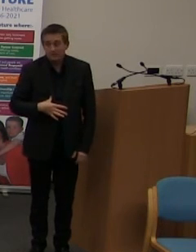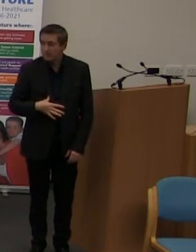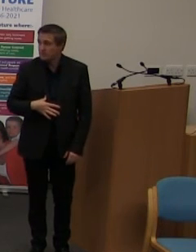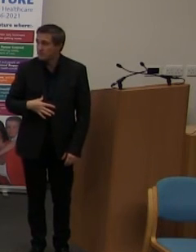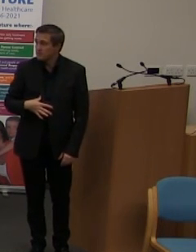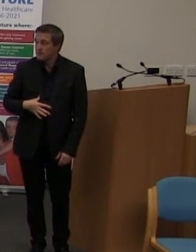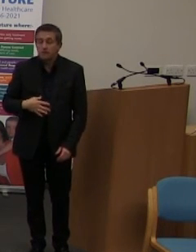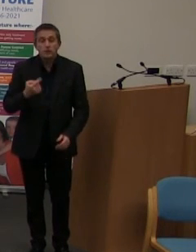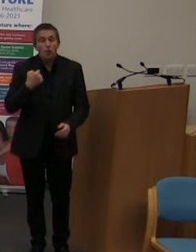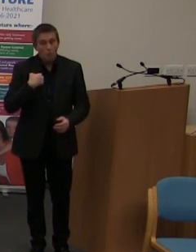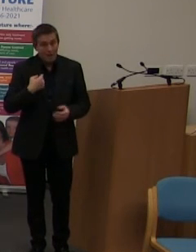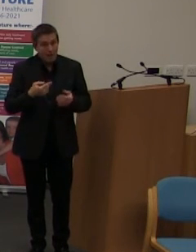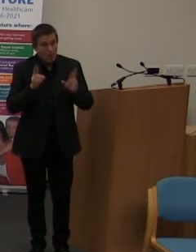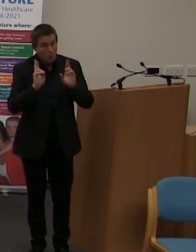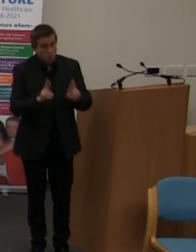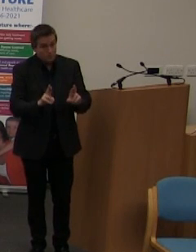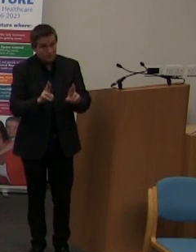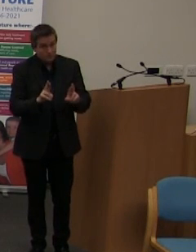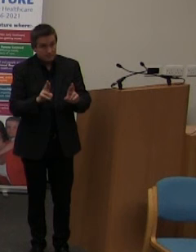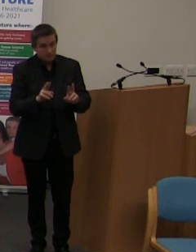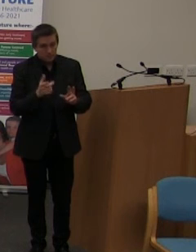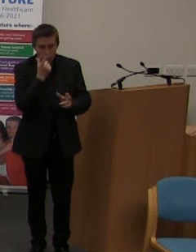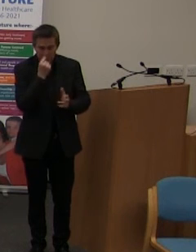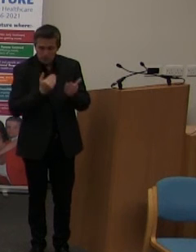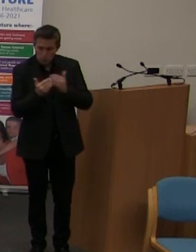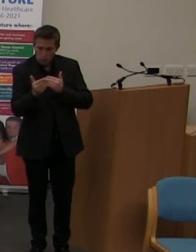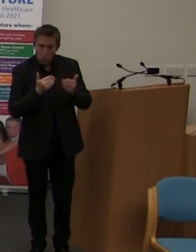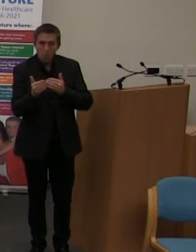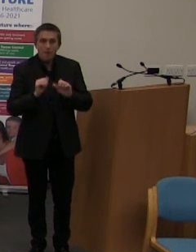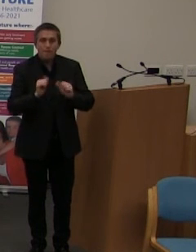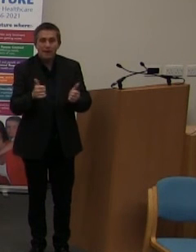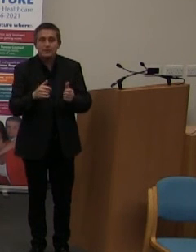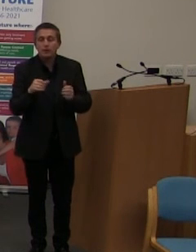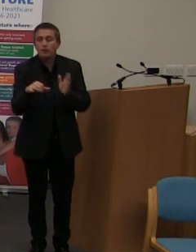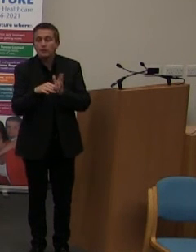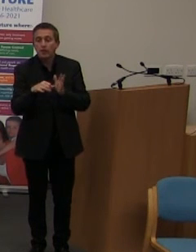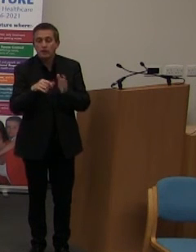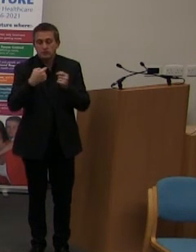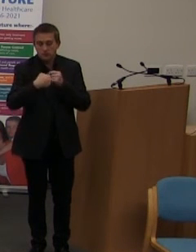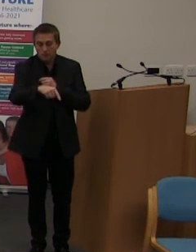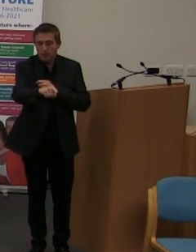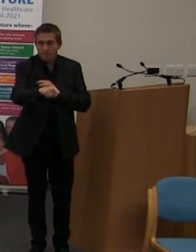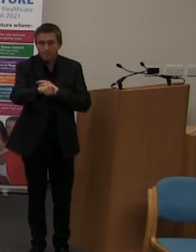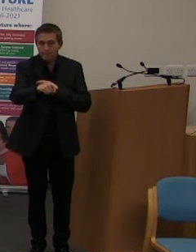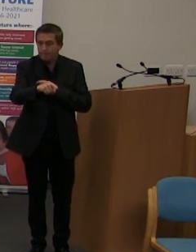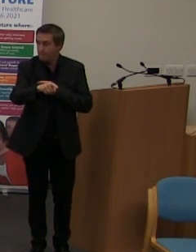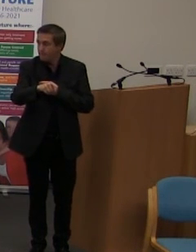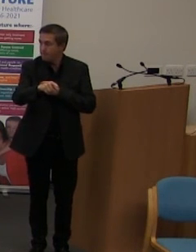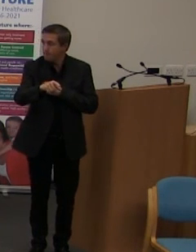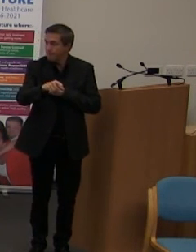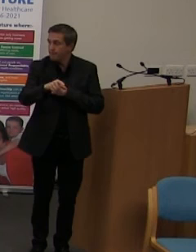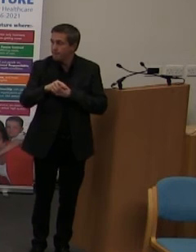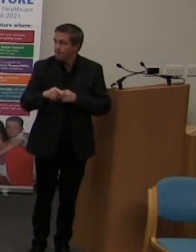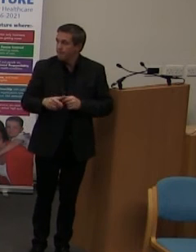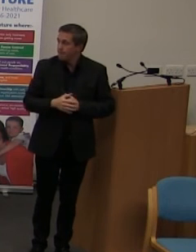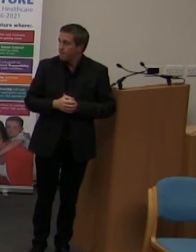we're hoping that we can try and cope better with the challenges, the fiscal challenges that are facing us. But what we've done in the meantime, though,